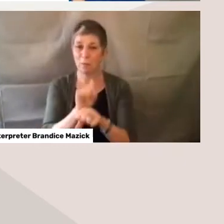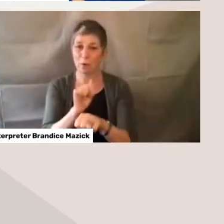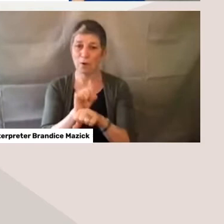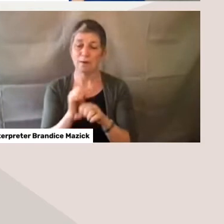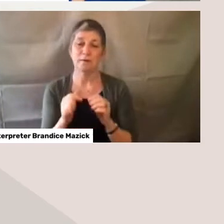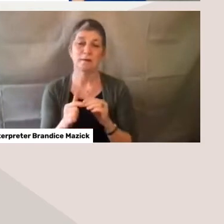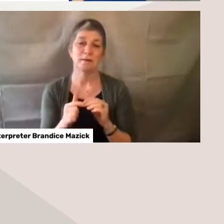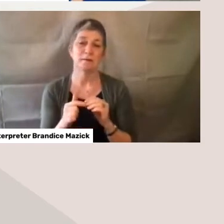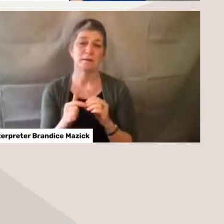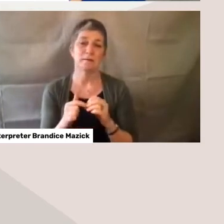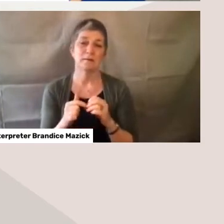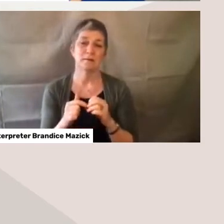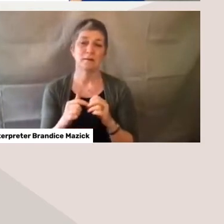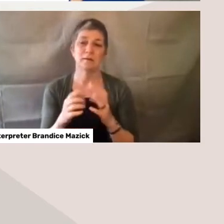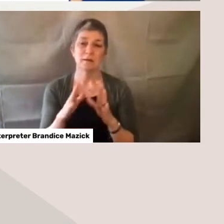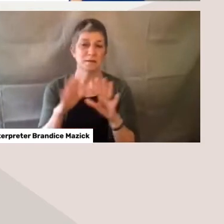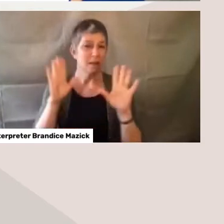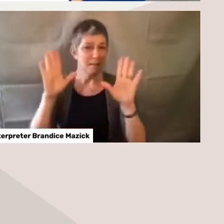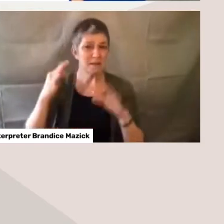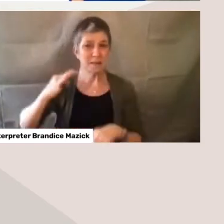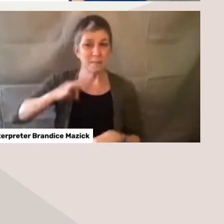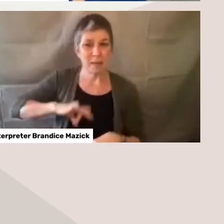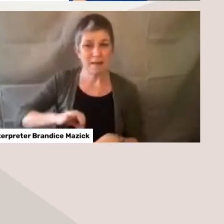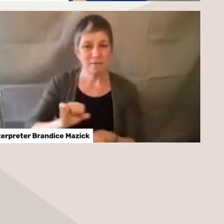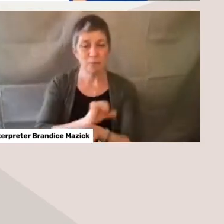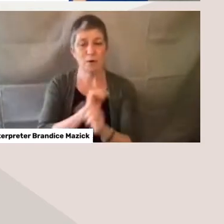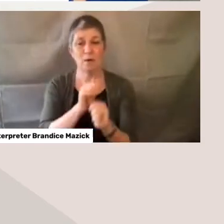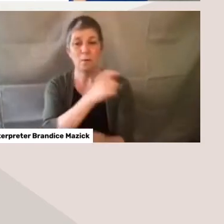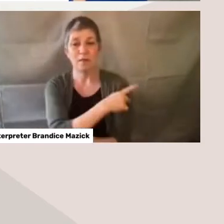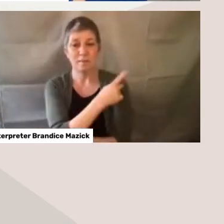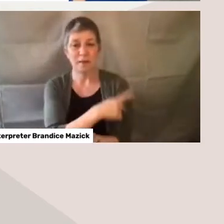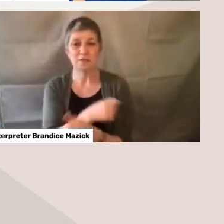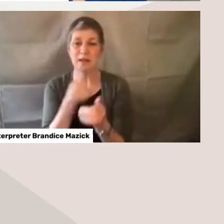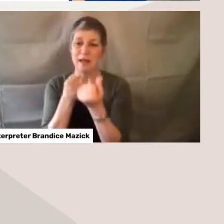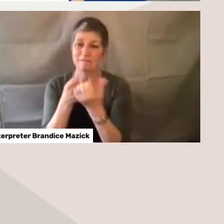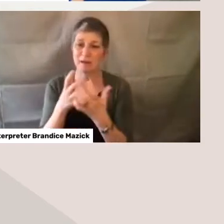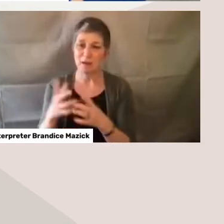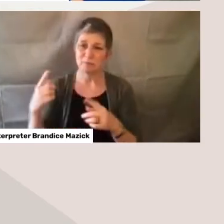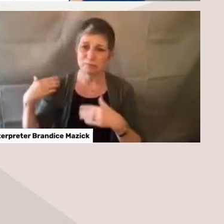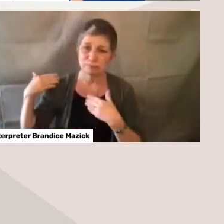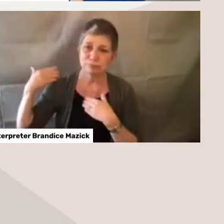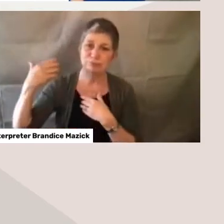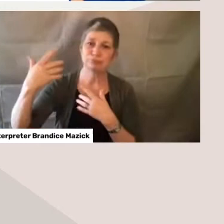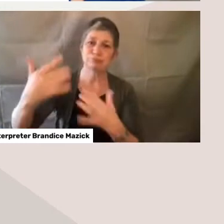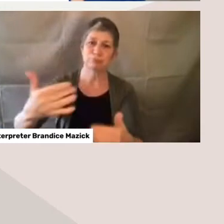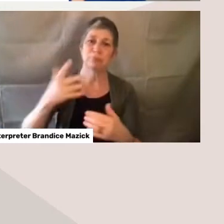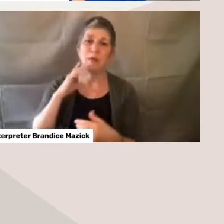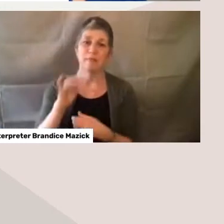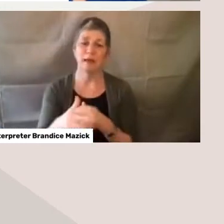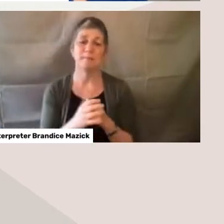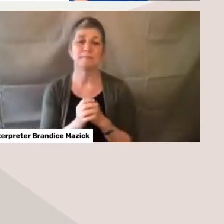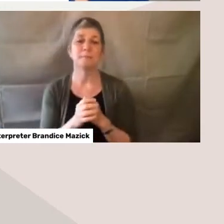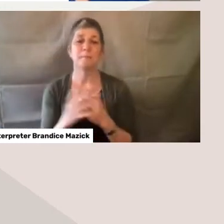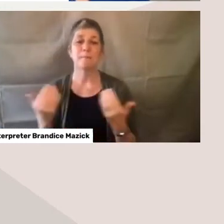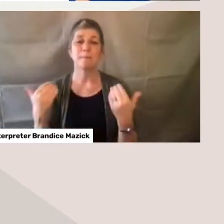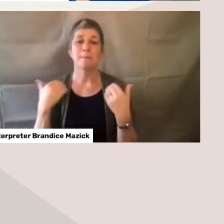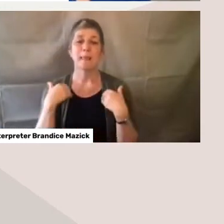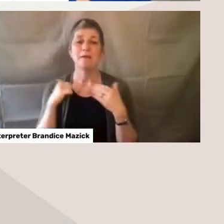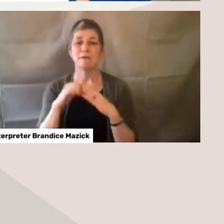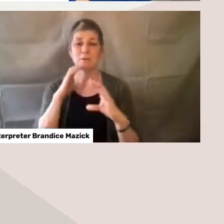there's great benefit from working with patients and advocates all along the way, right? And having